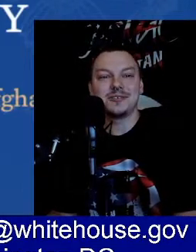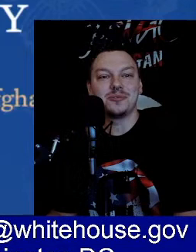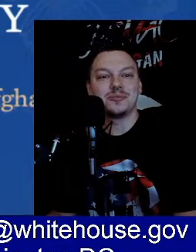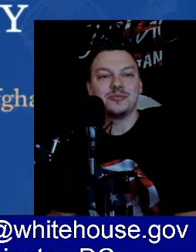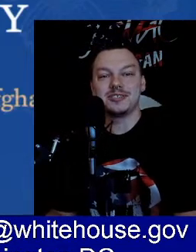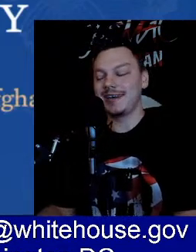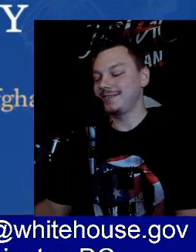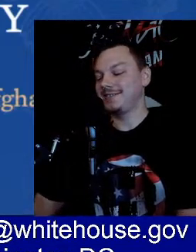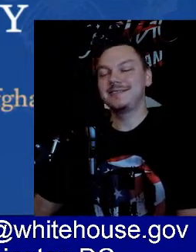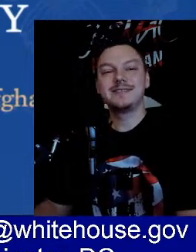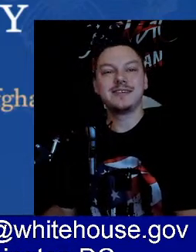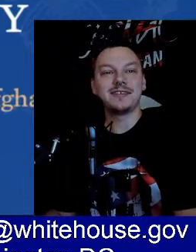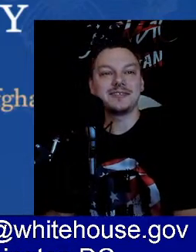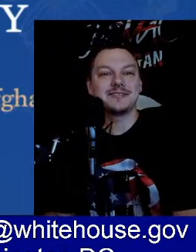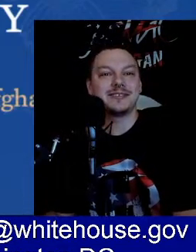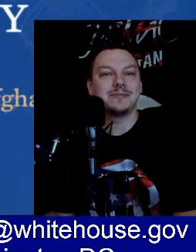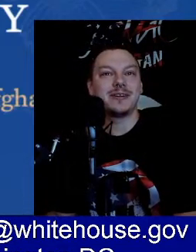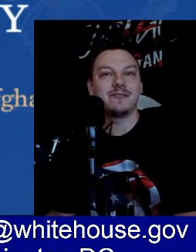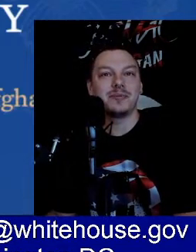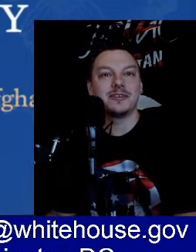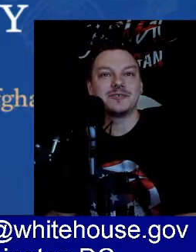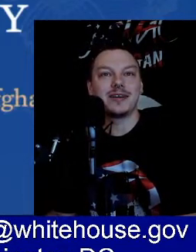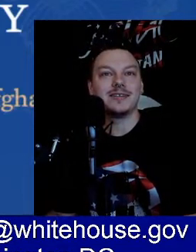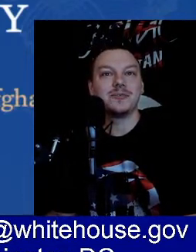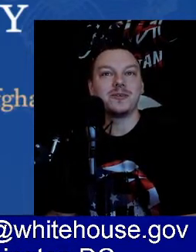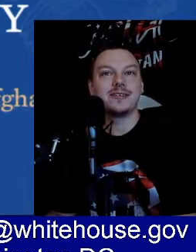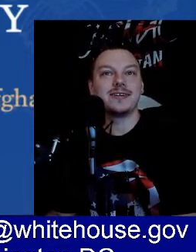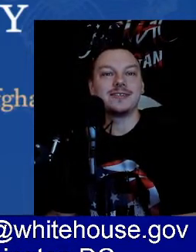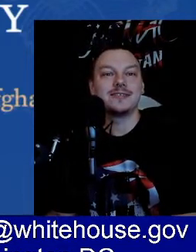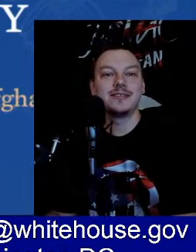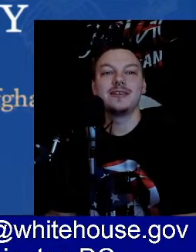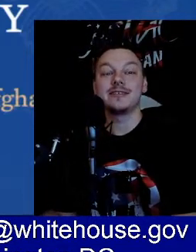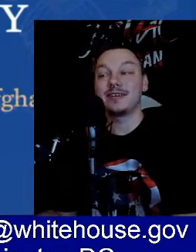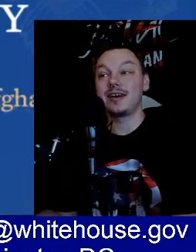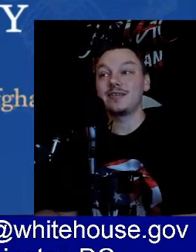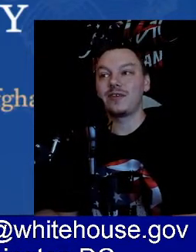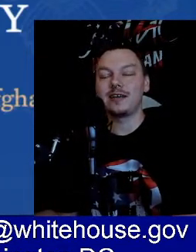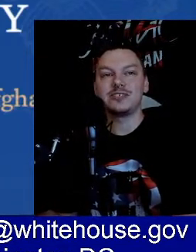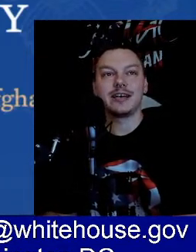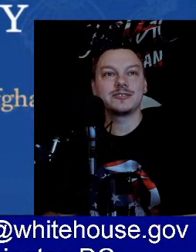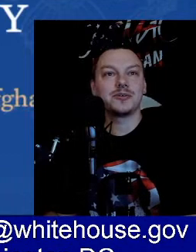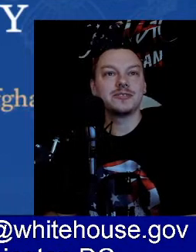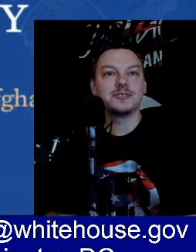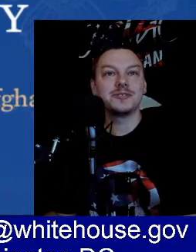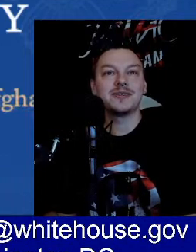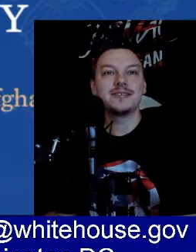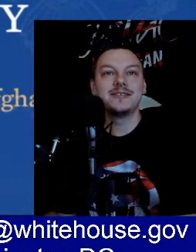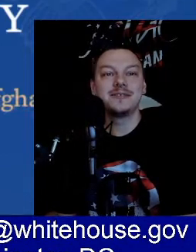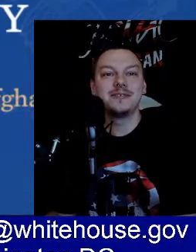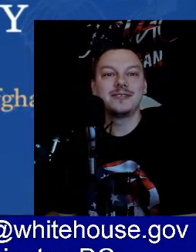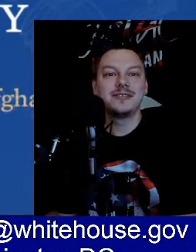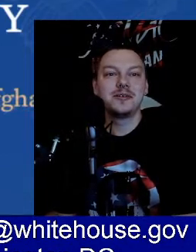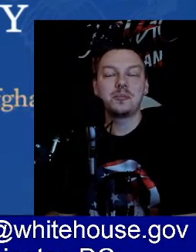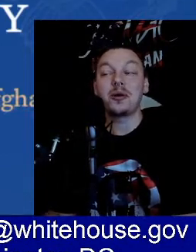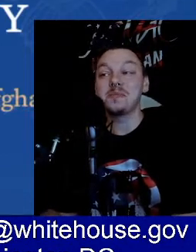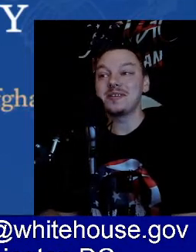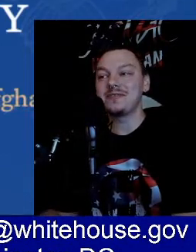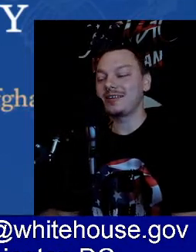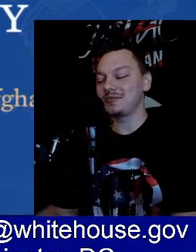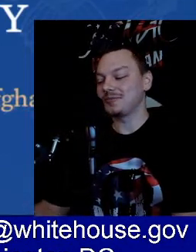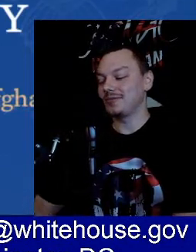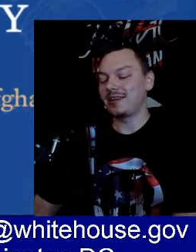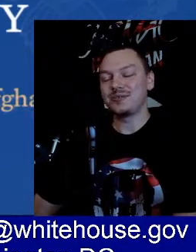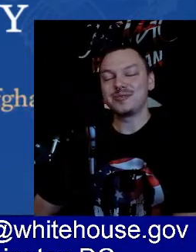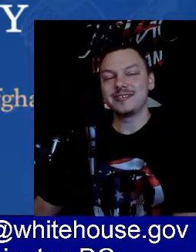Sitting here going through the chats, seeing what everybody's writing and whatnot. Again, I have 5 chats going, so pardon me